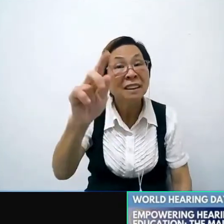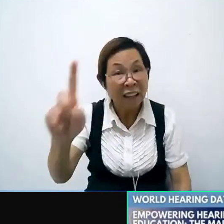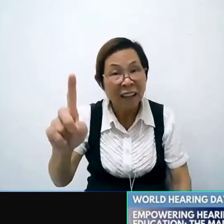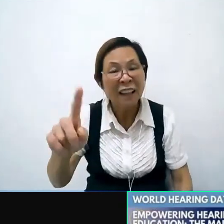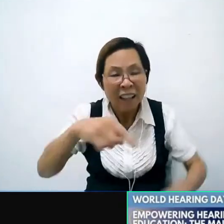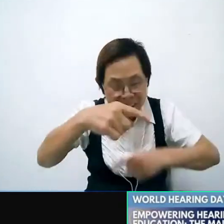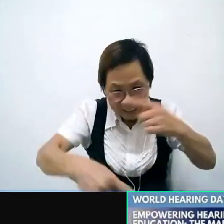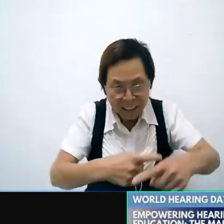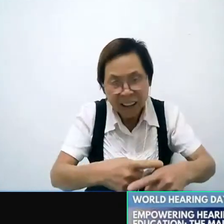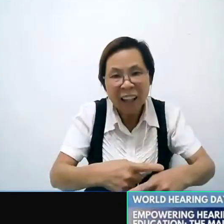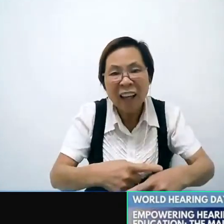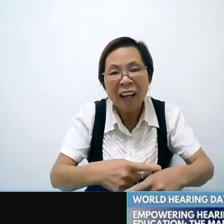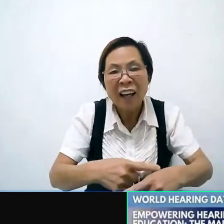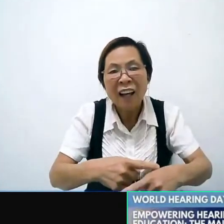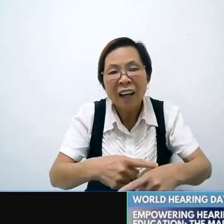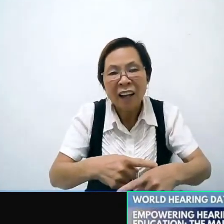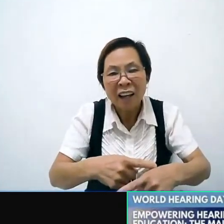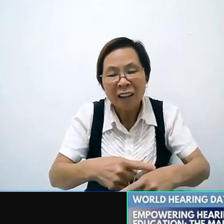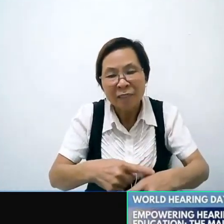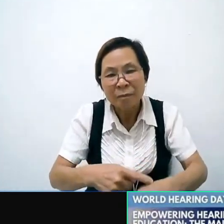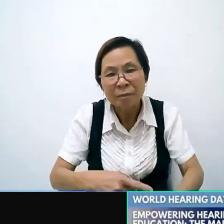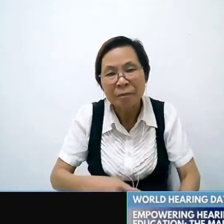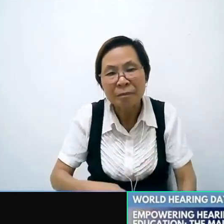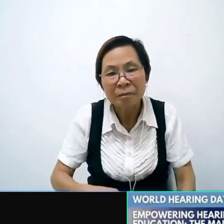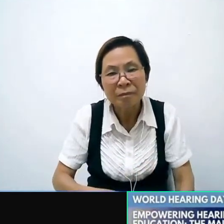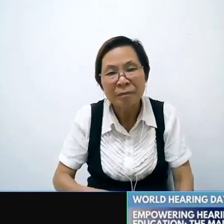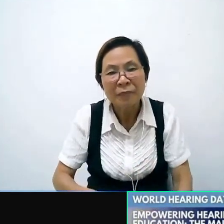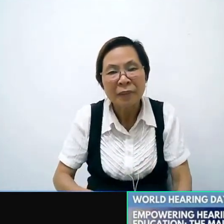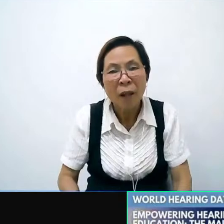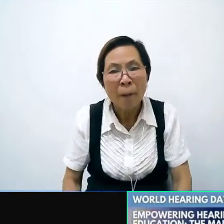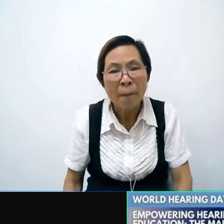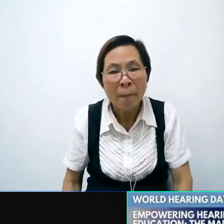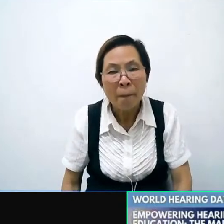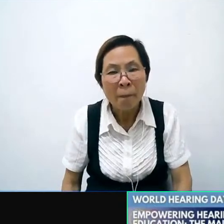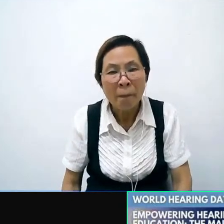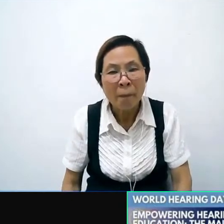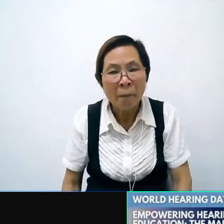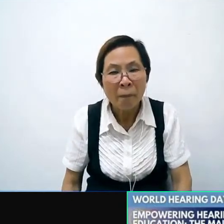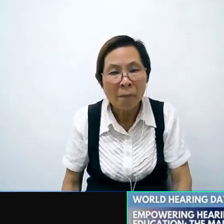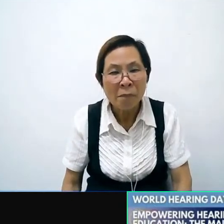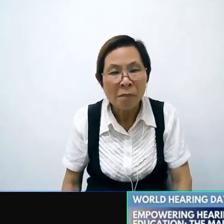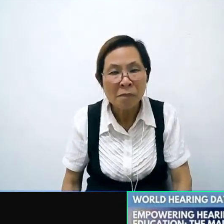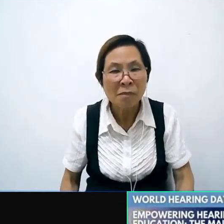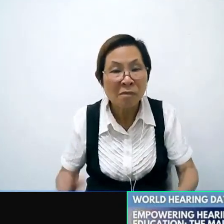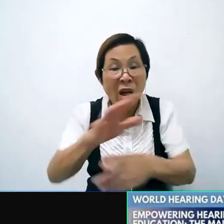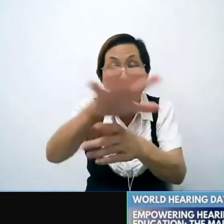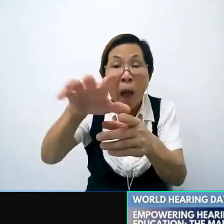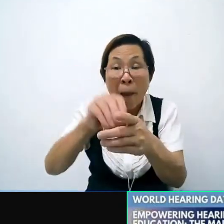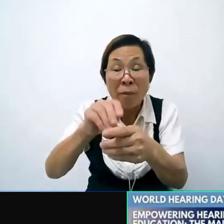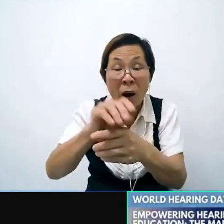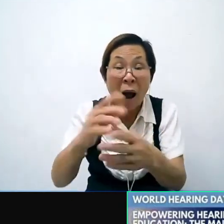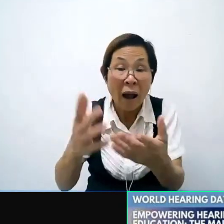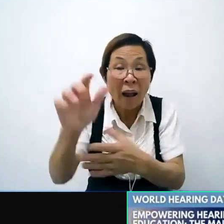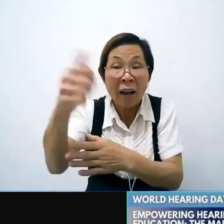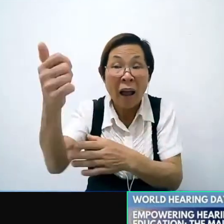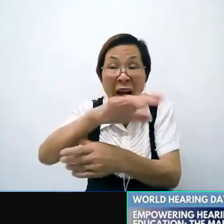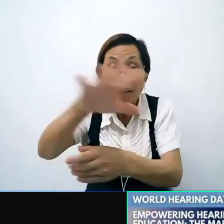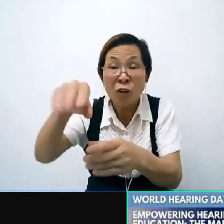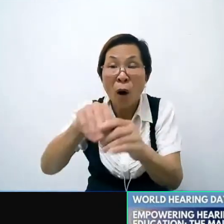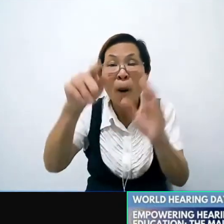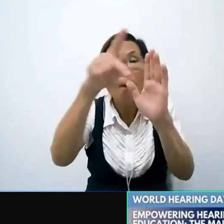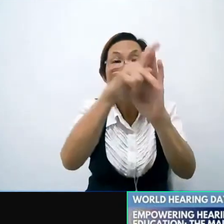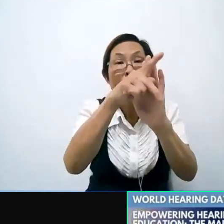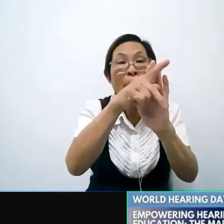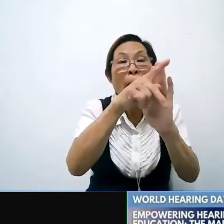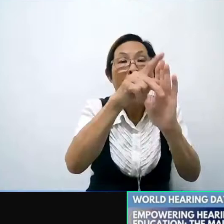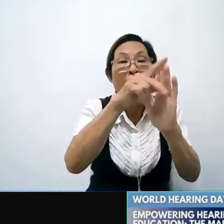closely together. That's one of the way. And other than that, the involvement of the policymaker.